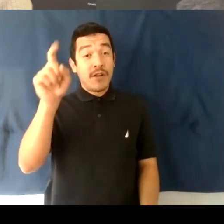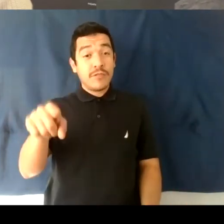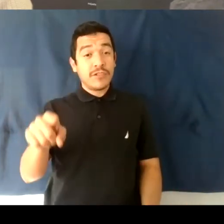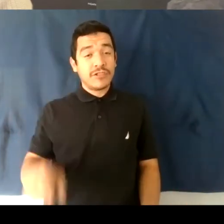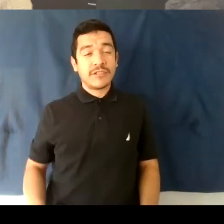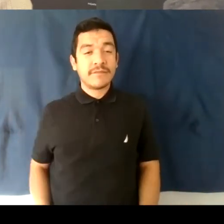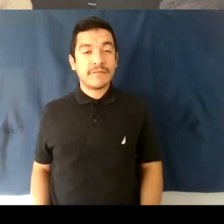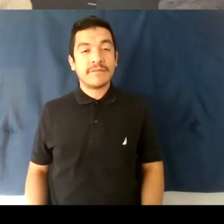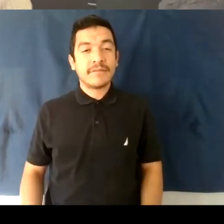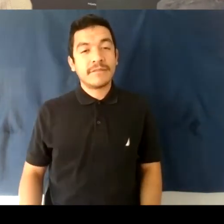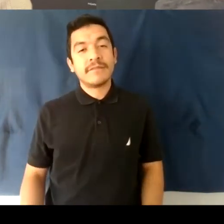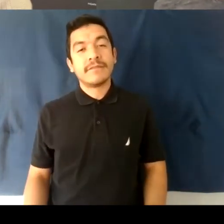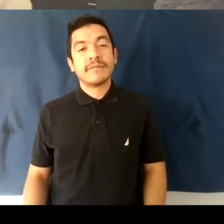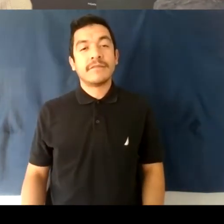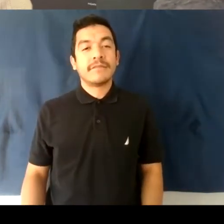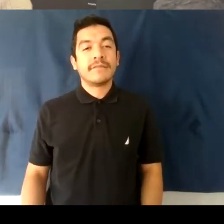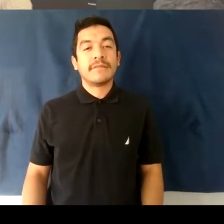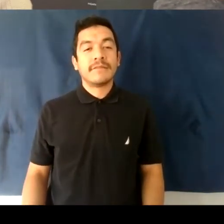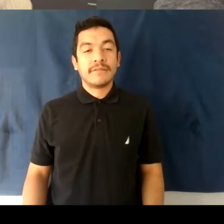in. Yeah.